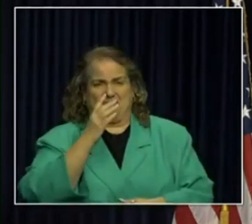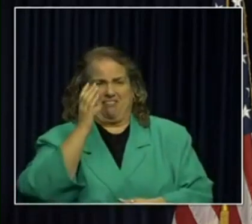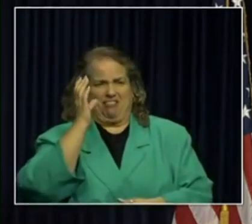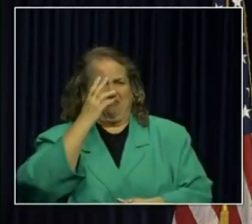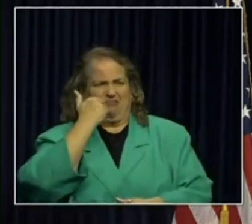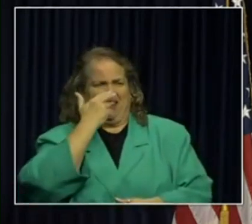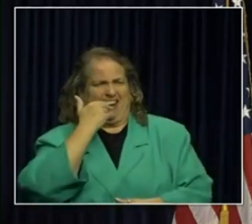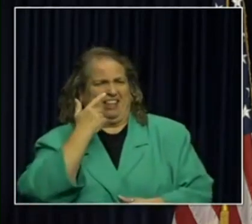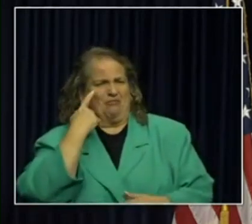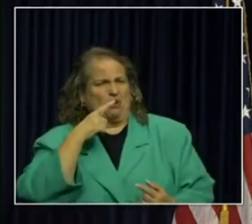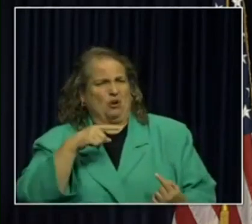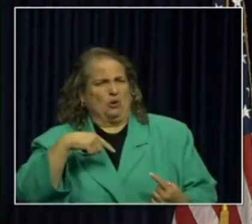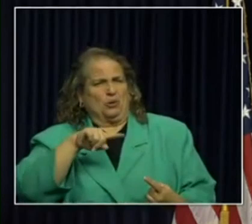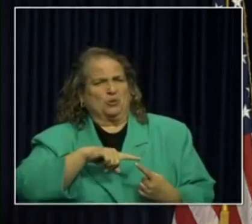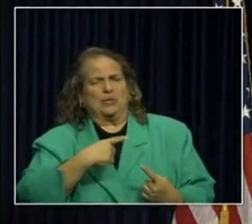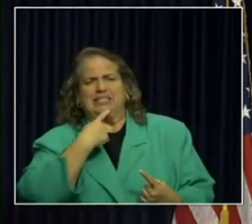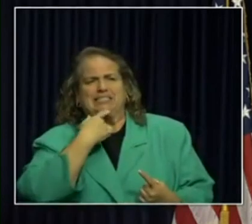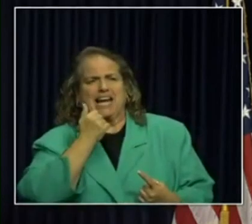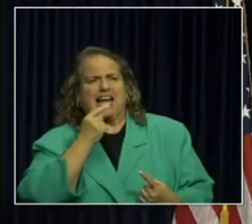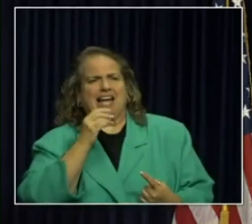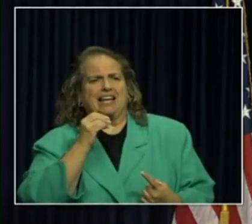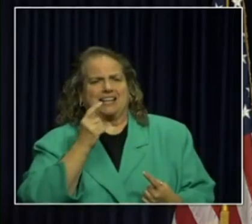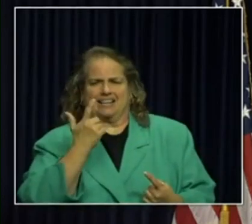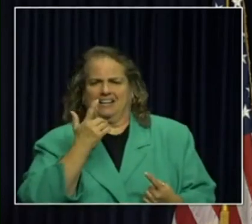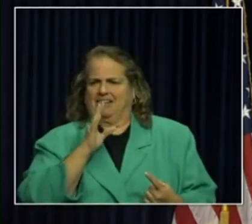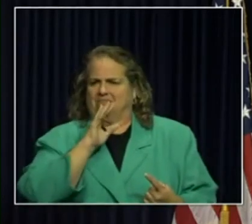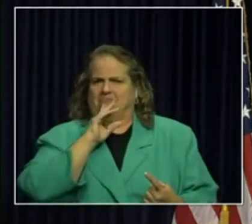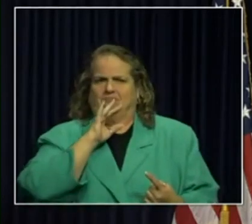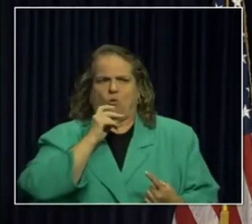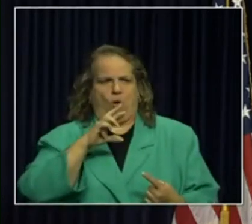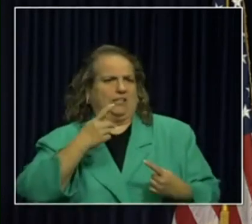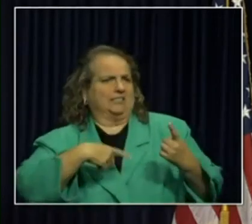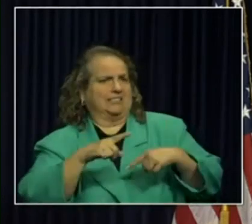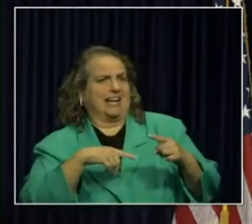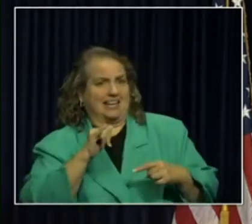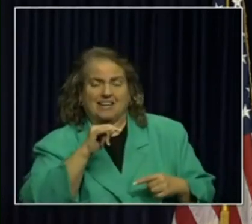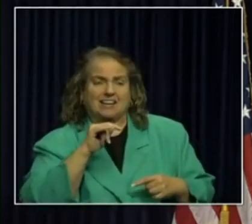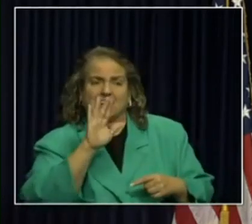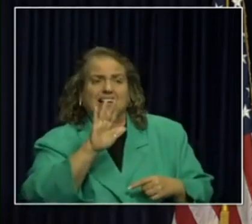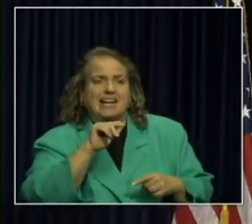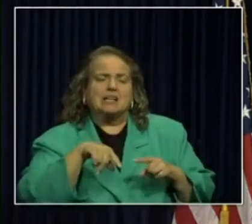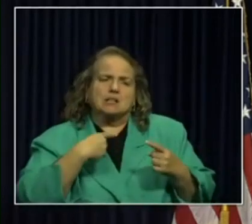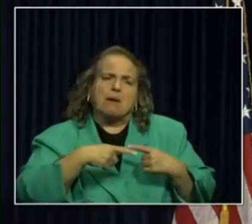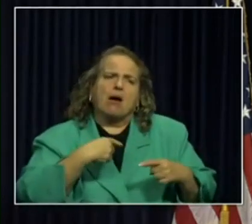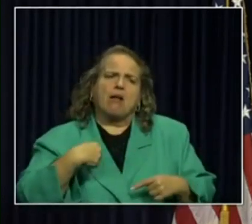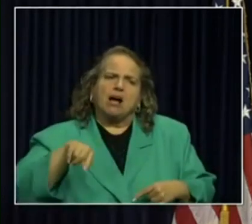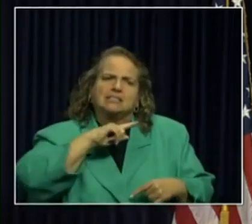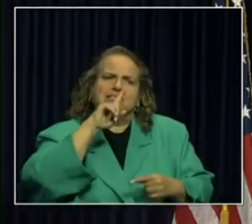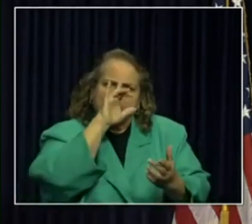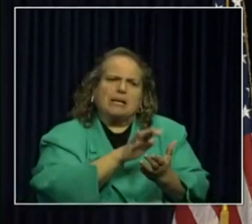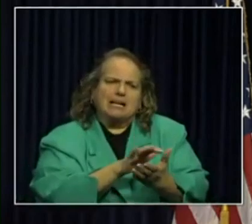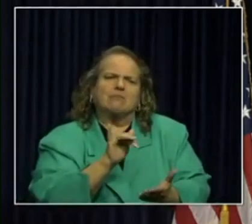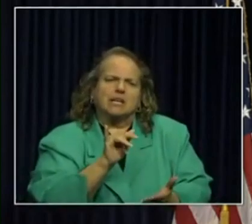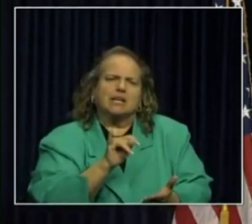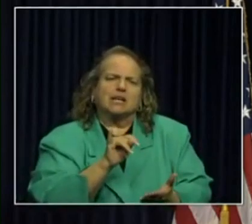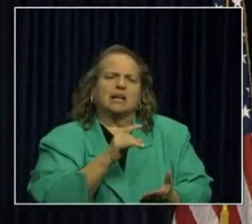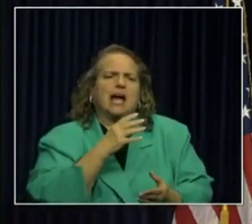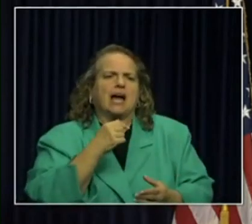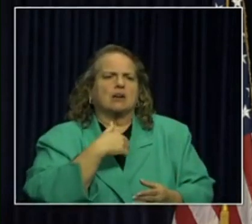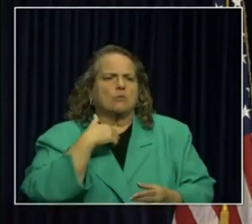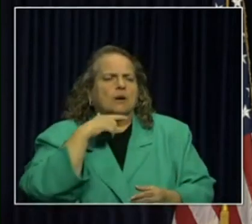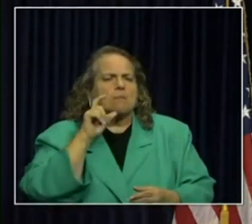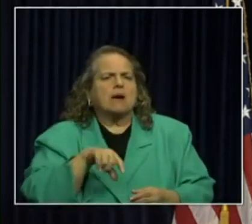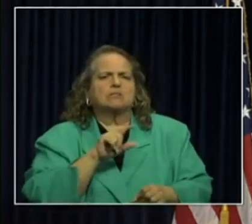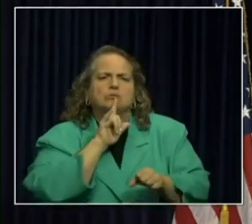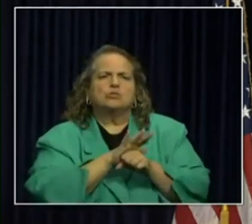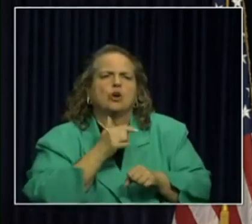this is about us being committed. It's about us believing it. And it's about us being sure that we are doing everything